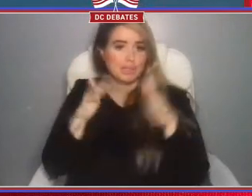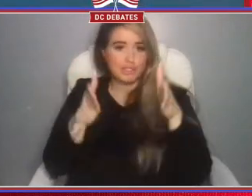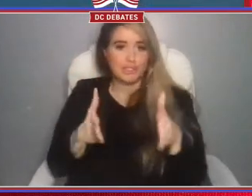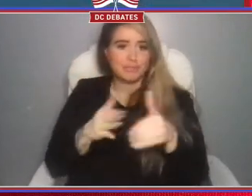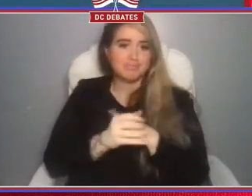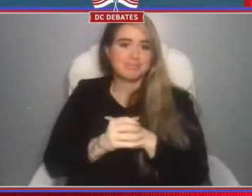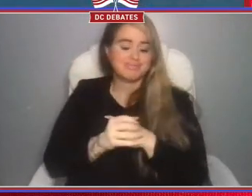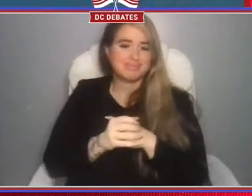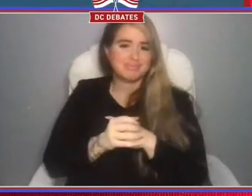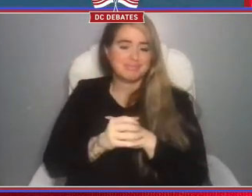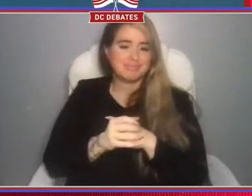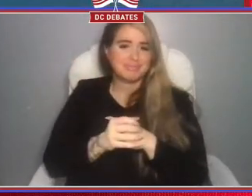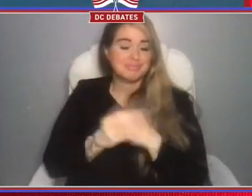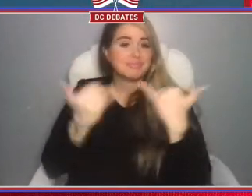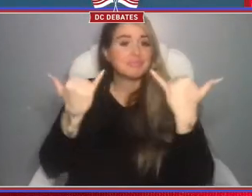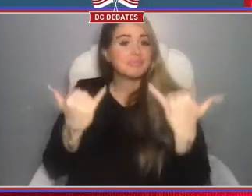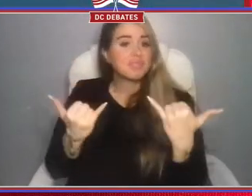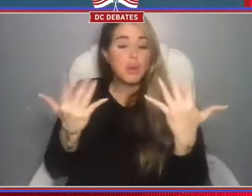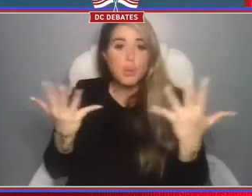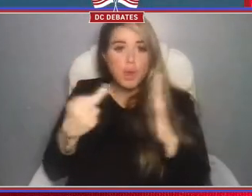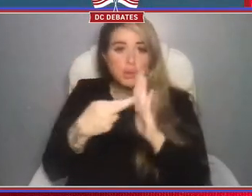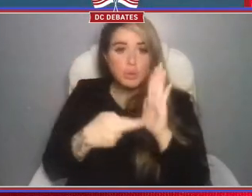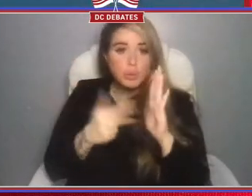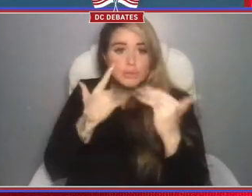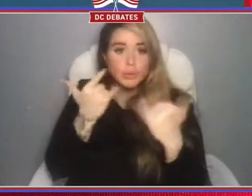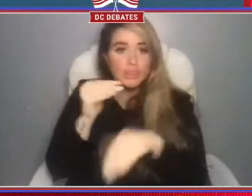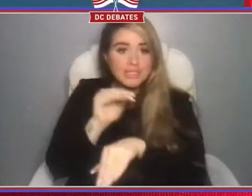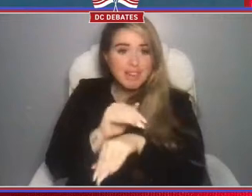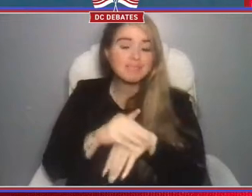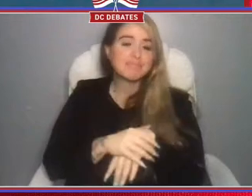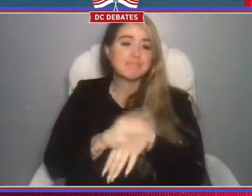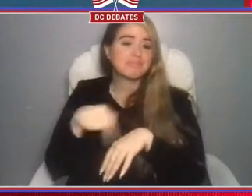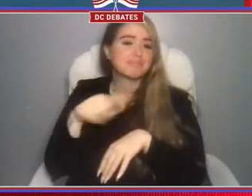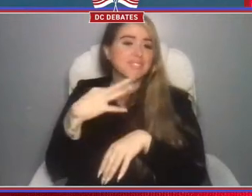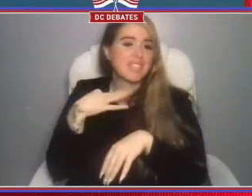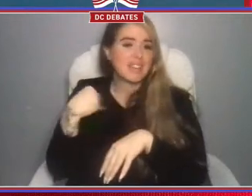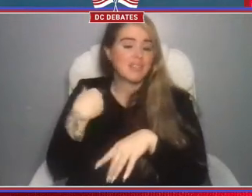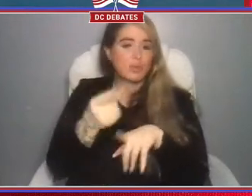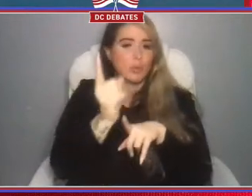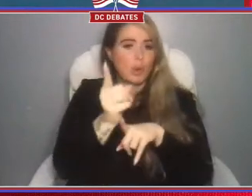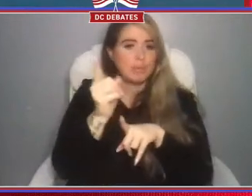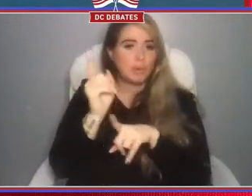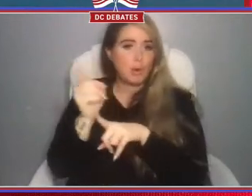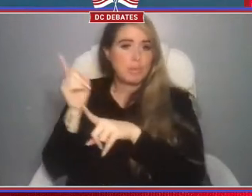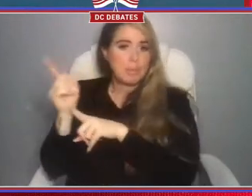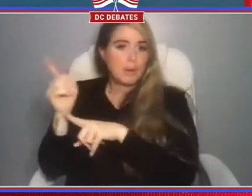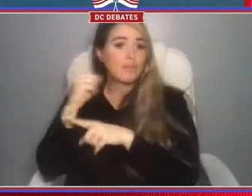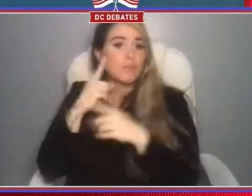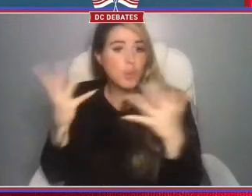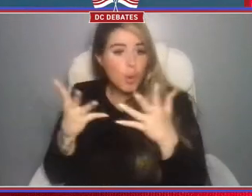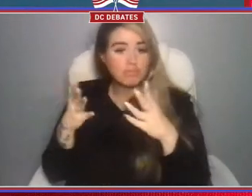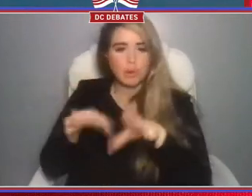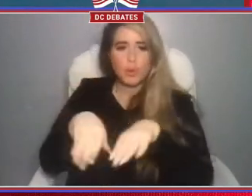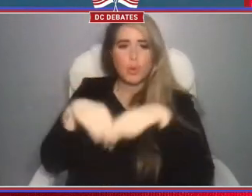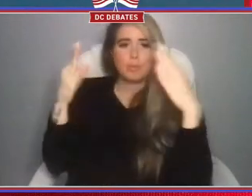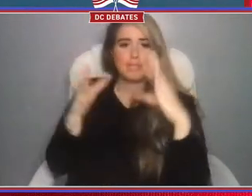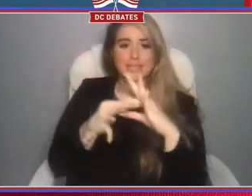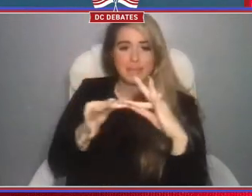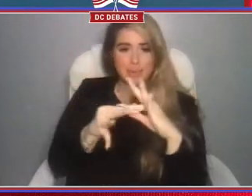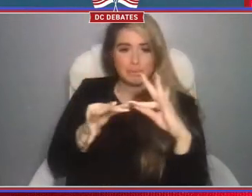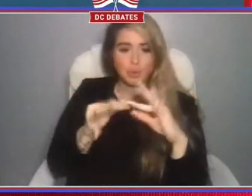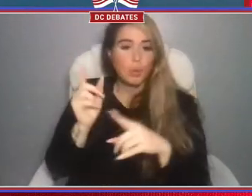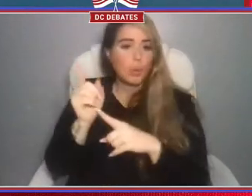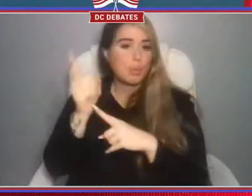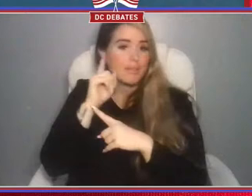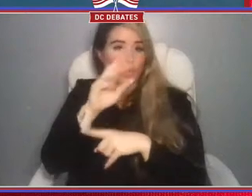Here are the ground rules for tonight's debate. Candidates will have 1 minute for an opening statement, 1 minute for a direct answer to a question, and